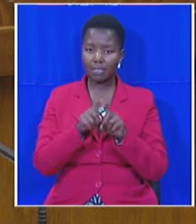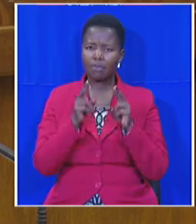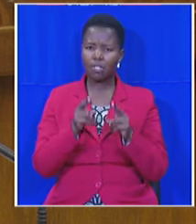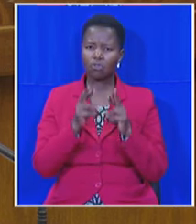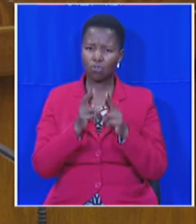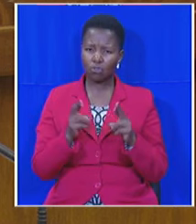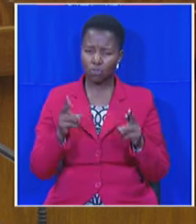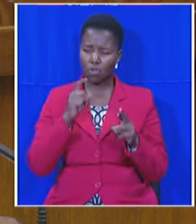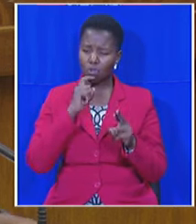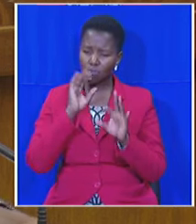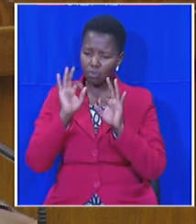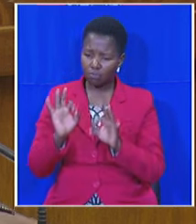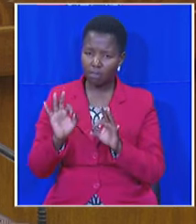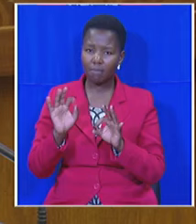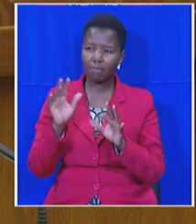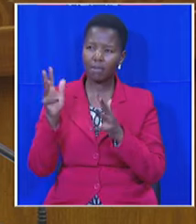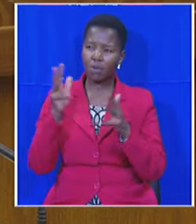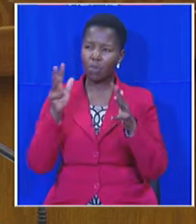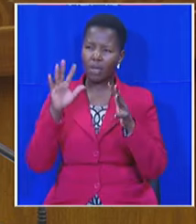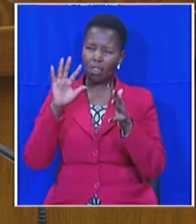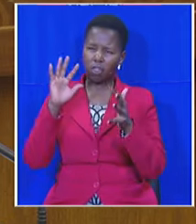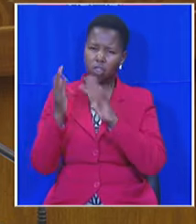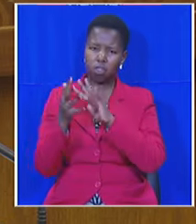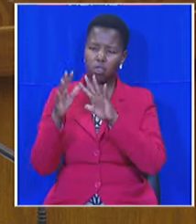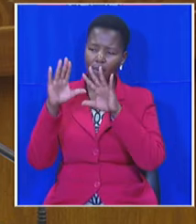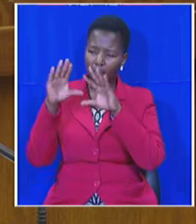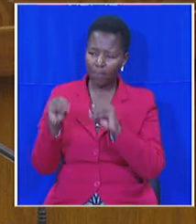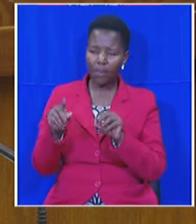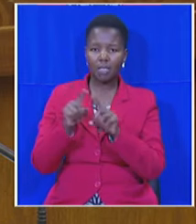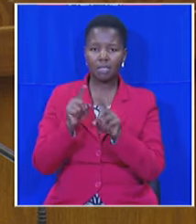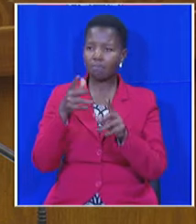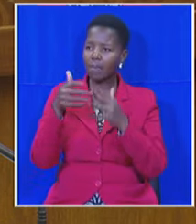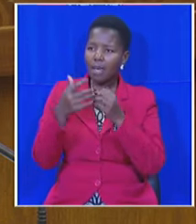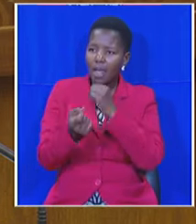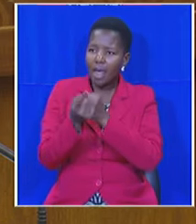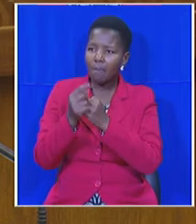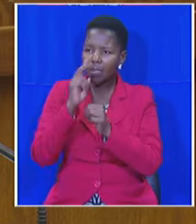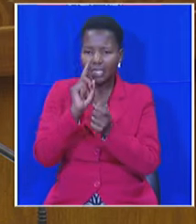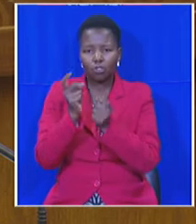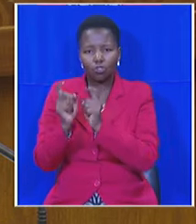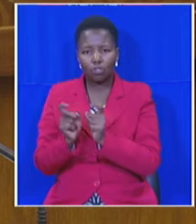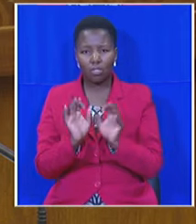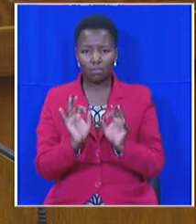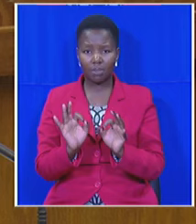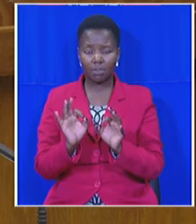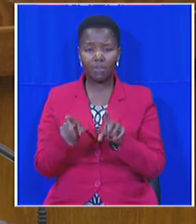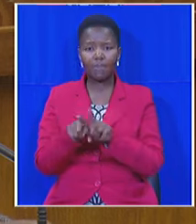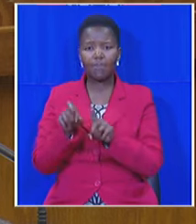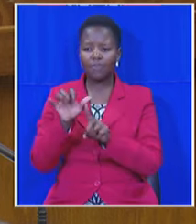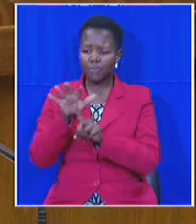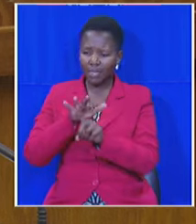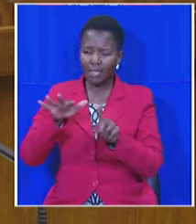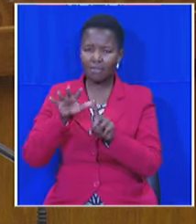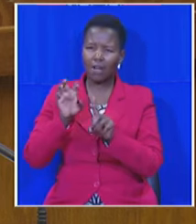an effective climate change mitigation and adaptation response, an environmentally sustainable low-carbon